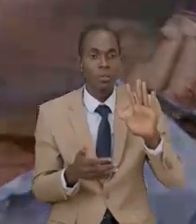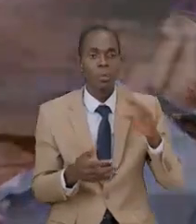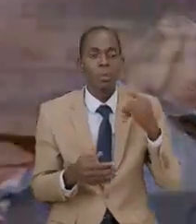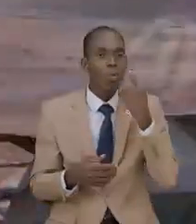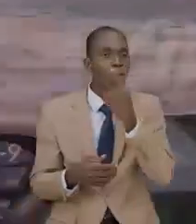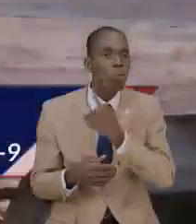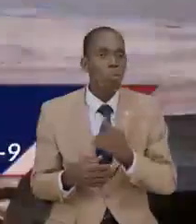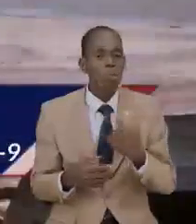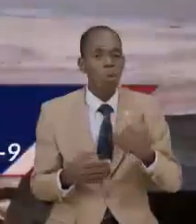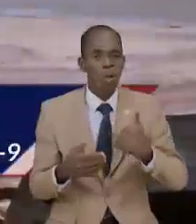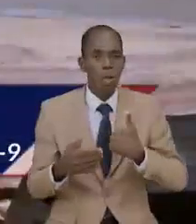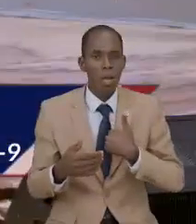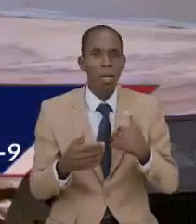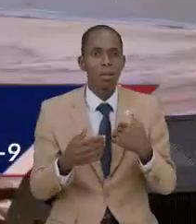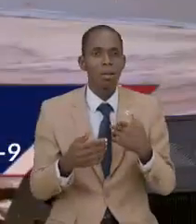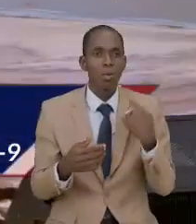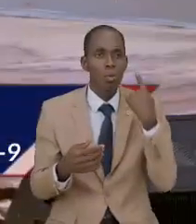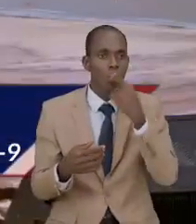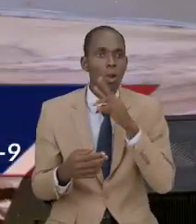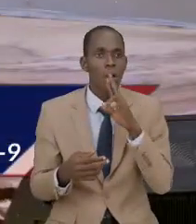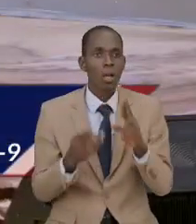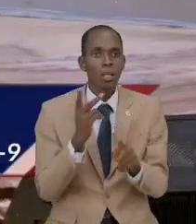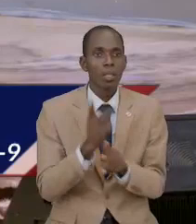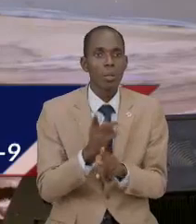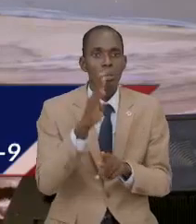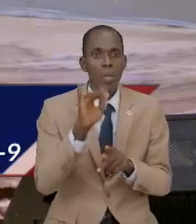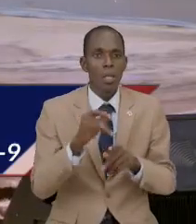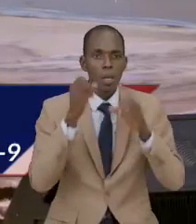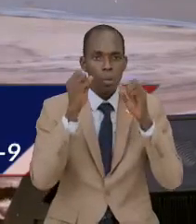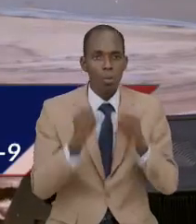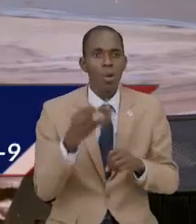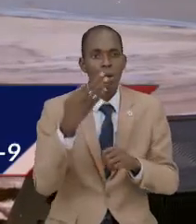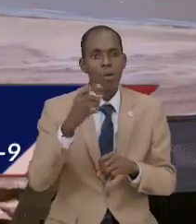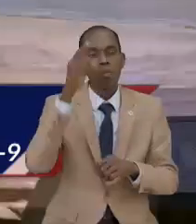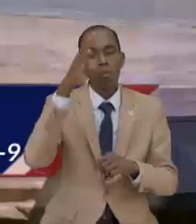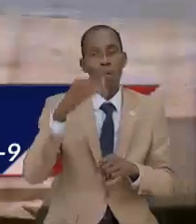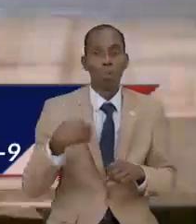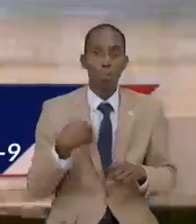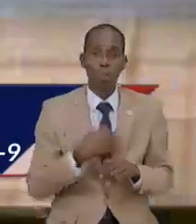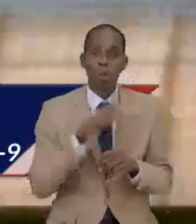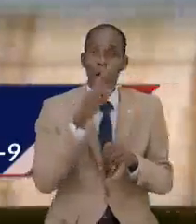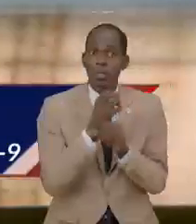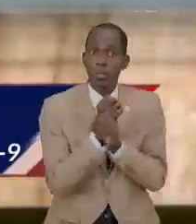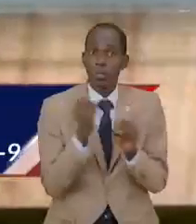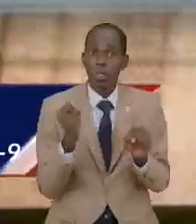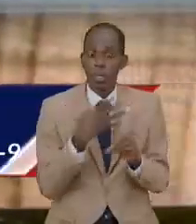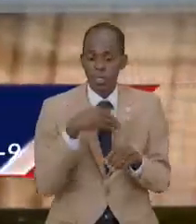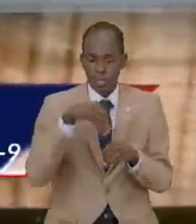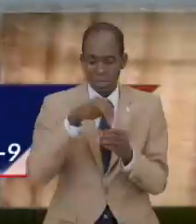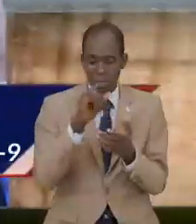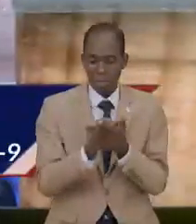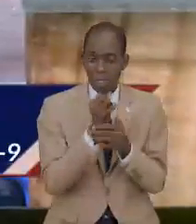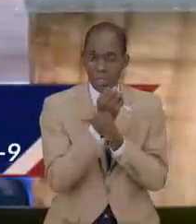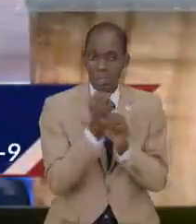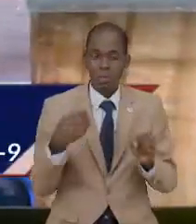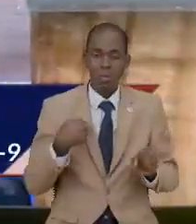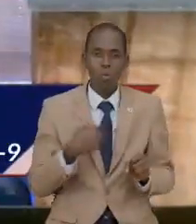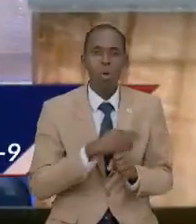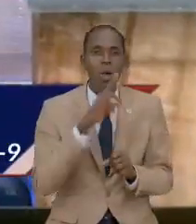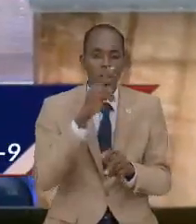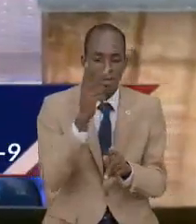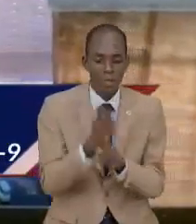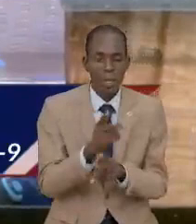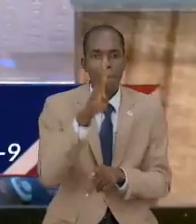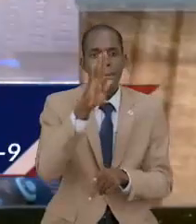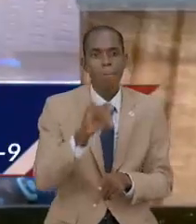are kept by the power of God. We're saved, and in that salvation, we're kept by